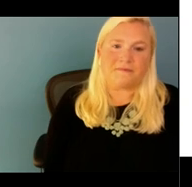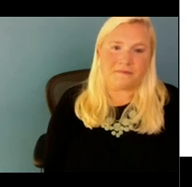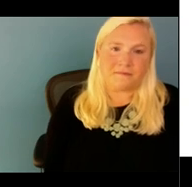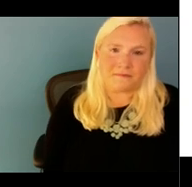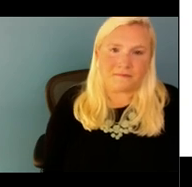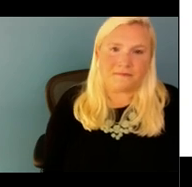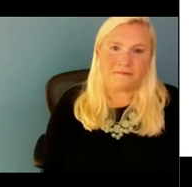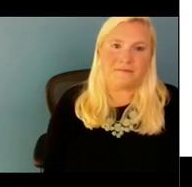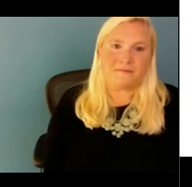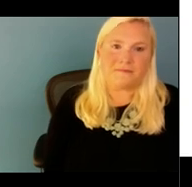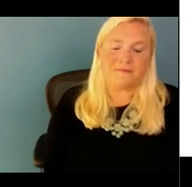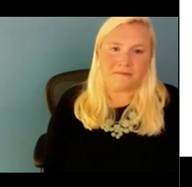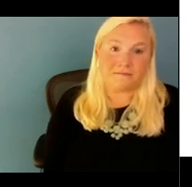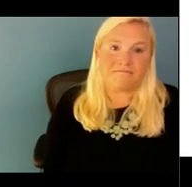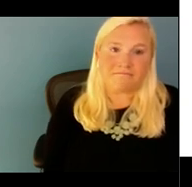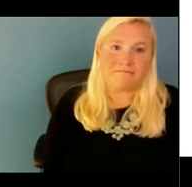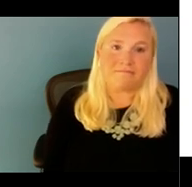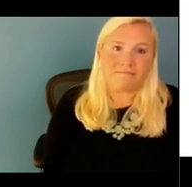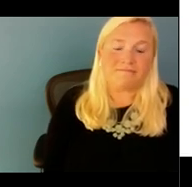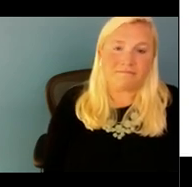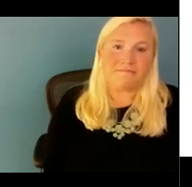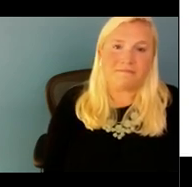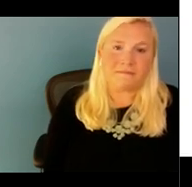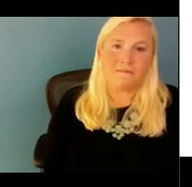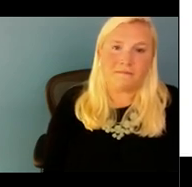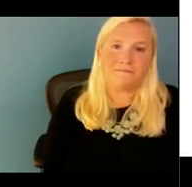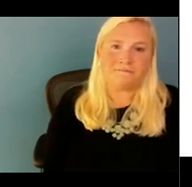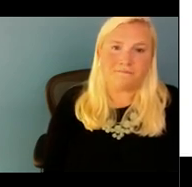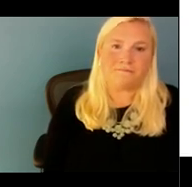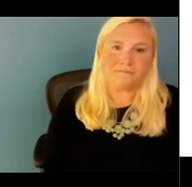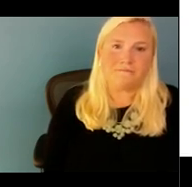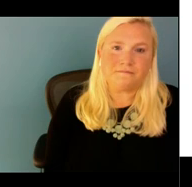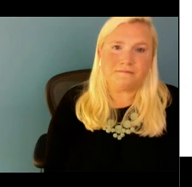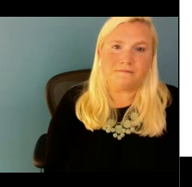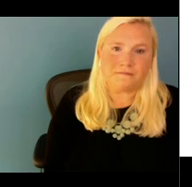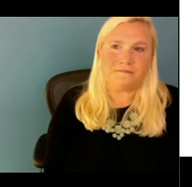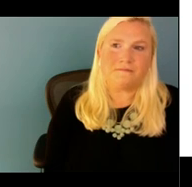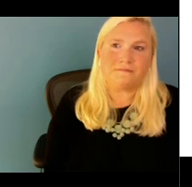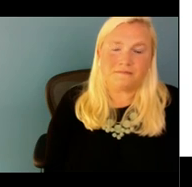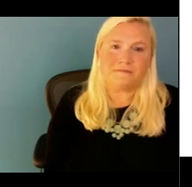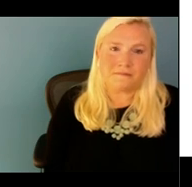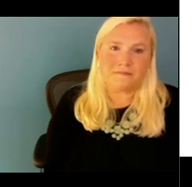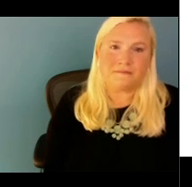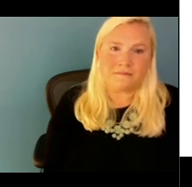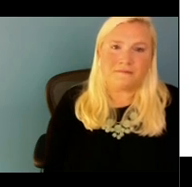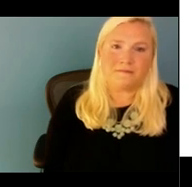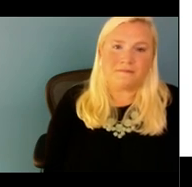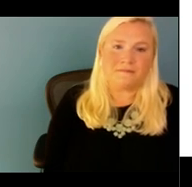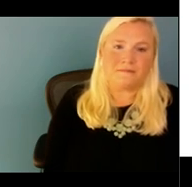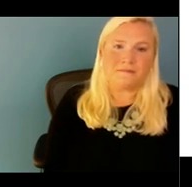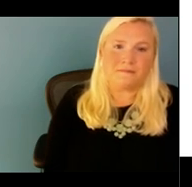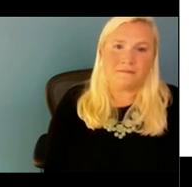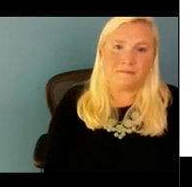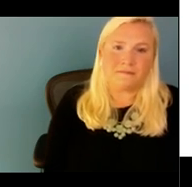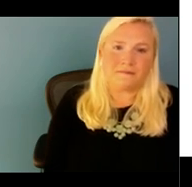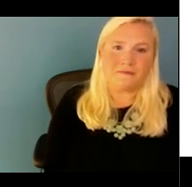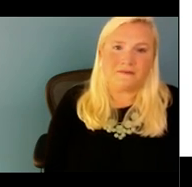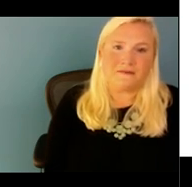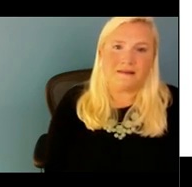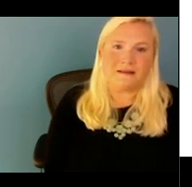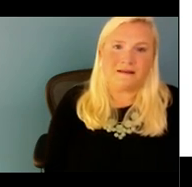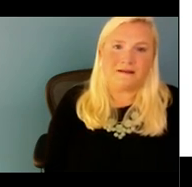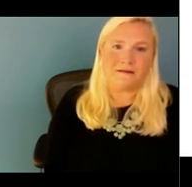in particular, and what they want for their lives. Well, then, yeah, anxiety may be part of that. I have a scope of practice